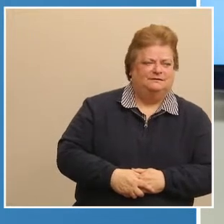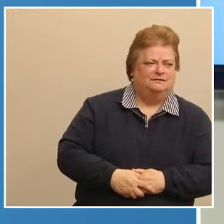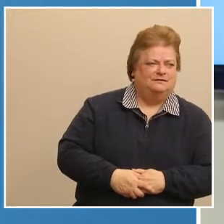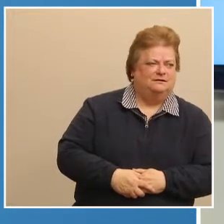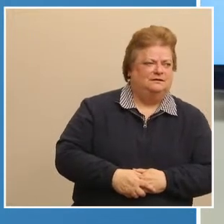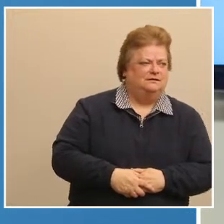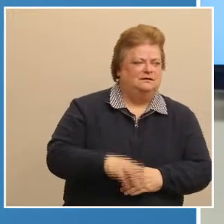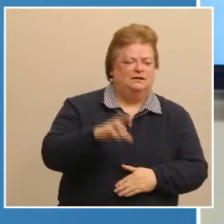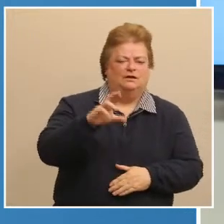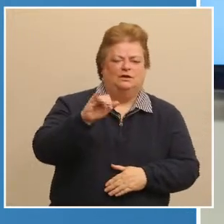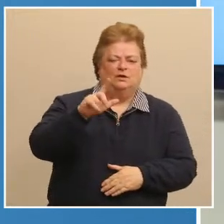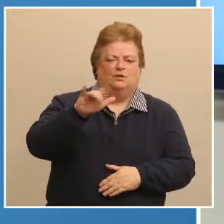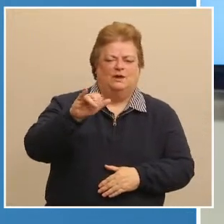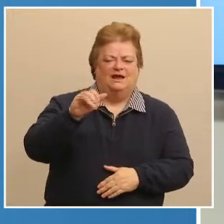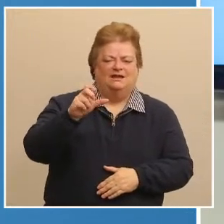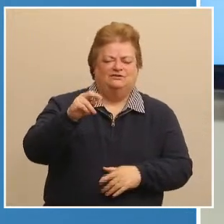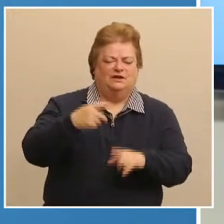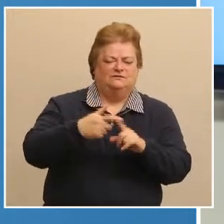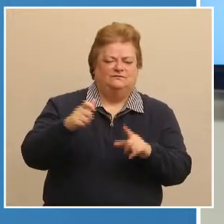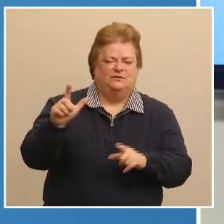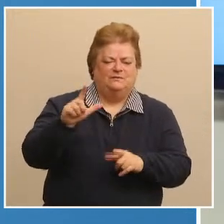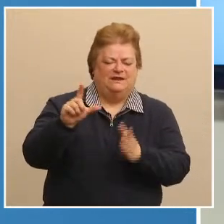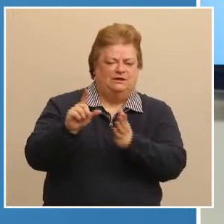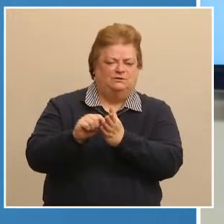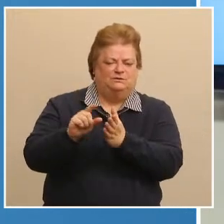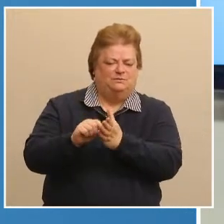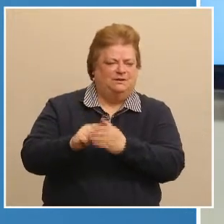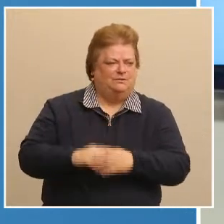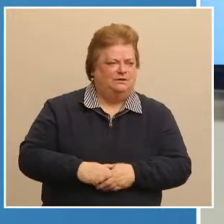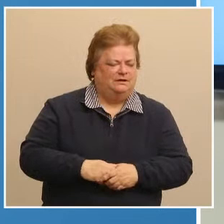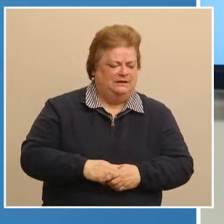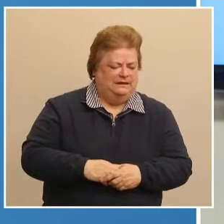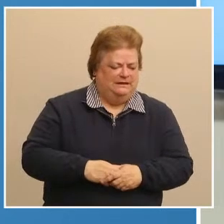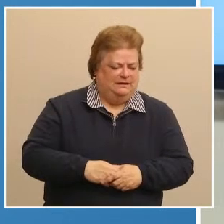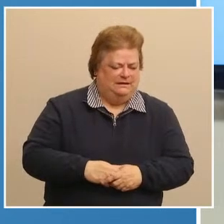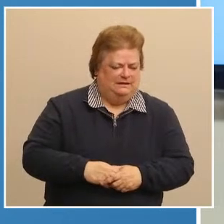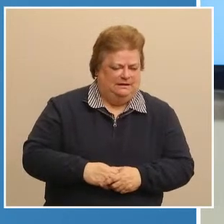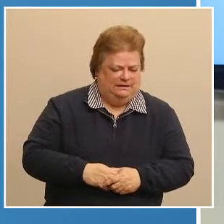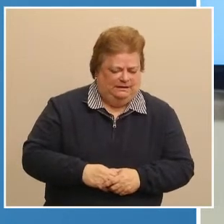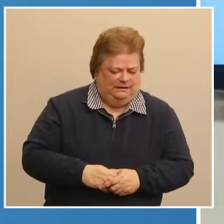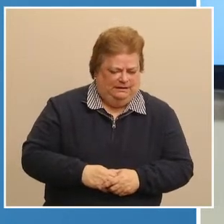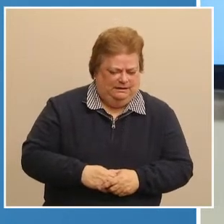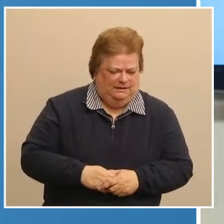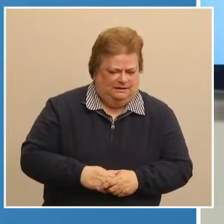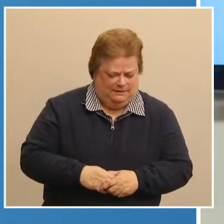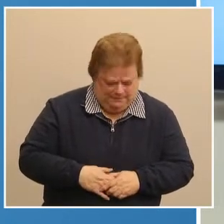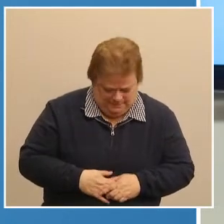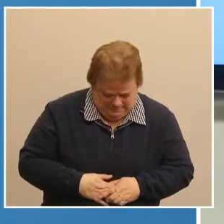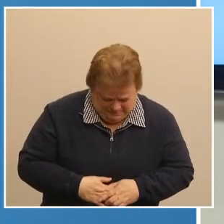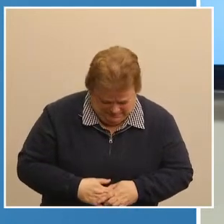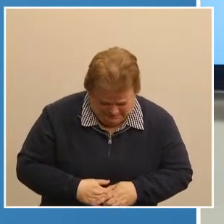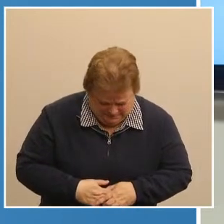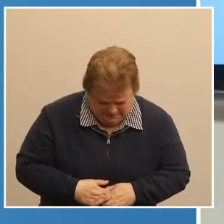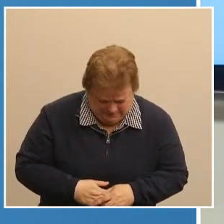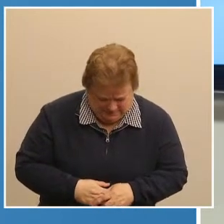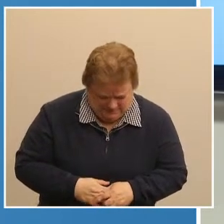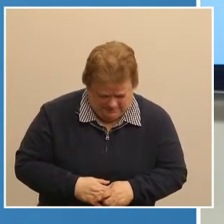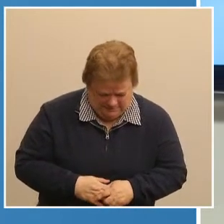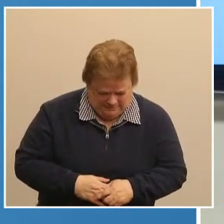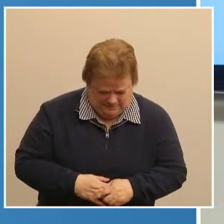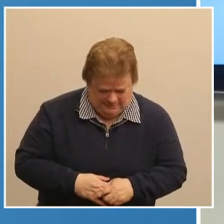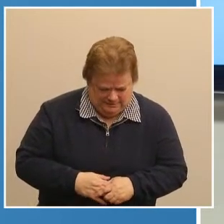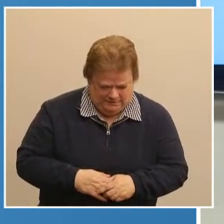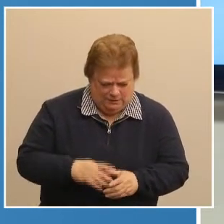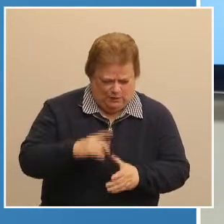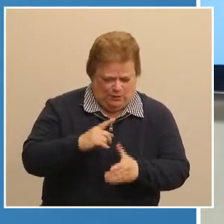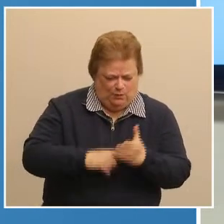Director Lopez Riley from the Journal-Star. Hi, Riley. Hi, Pat. Tell me a little bit about what